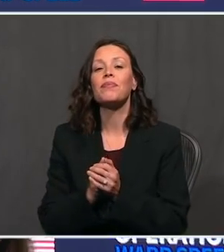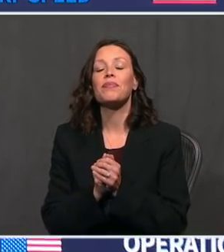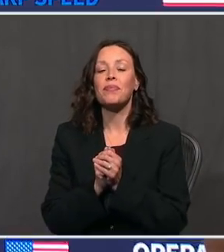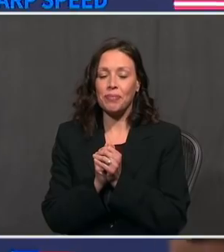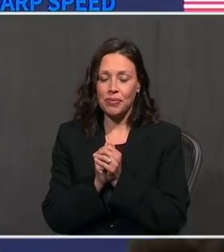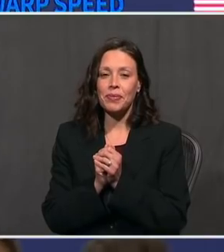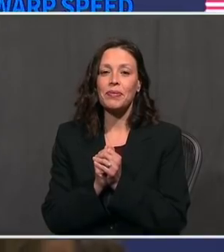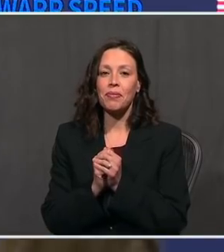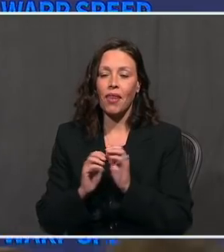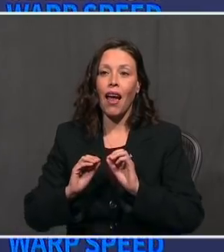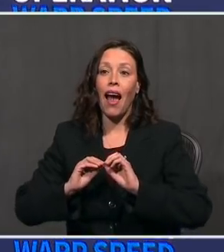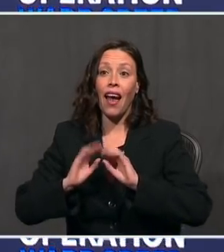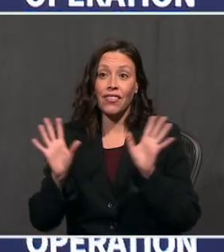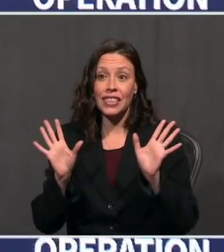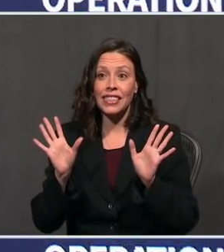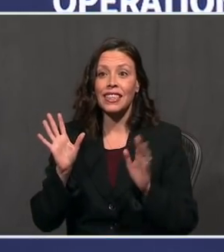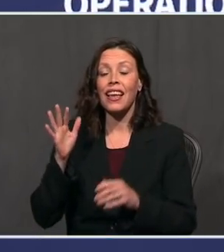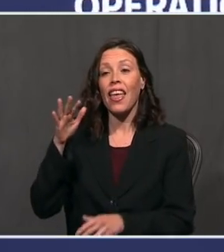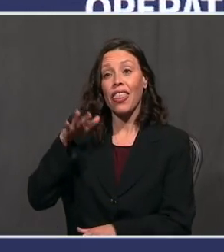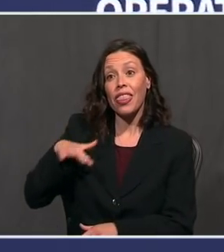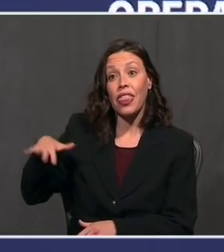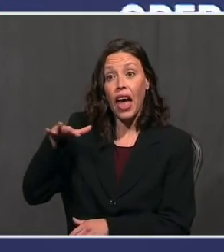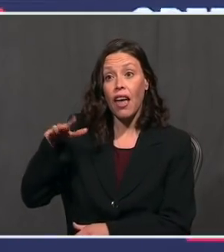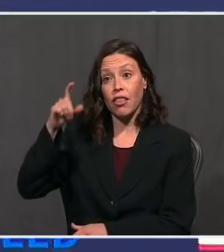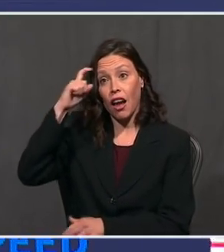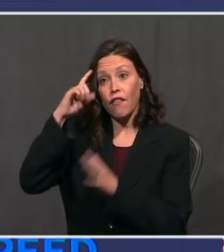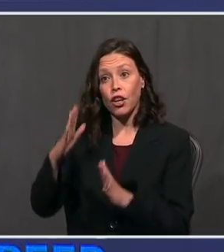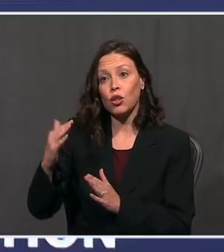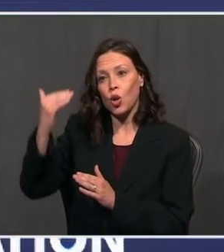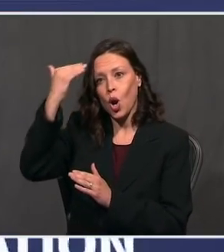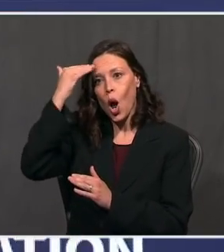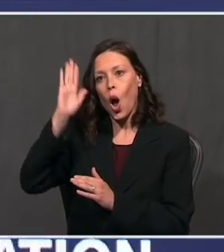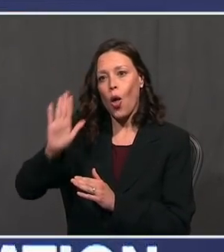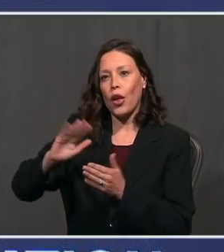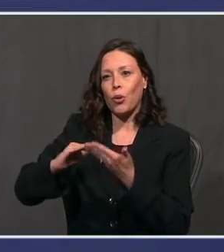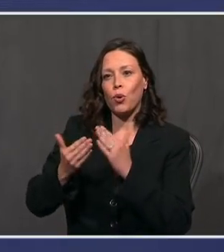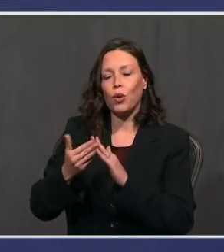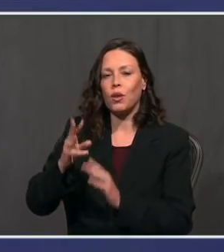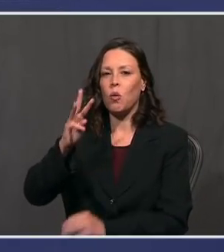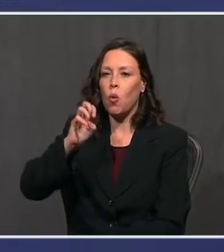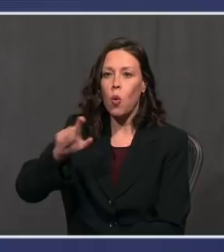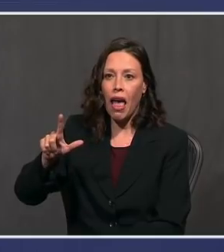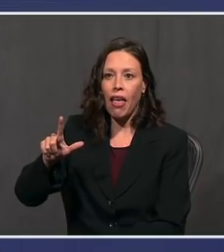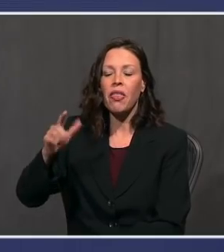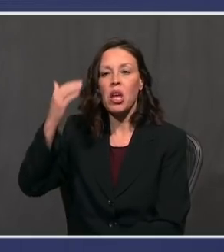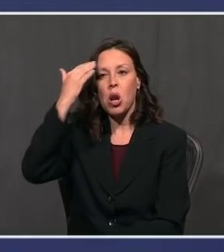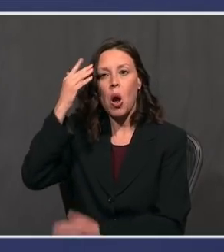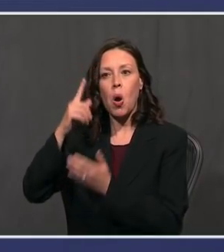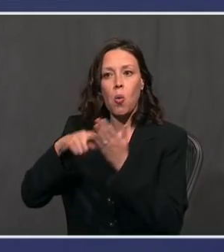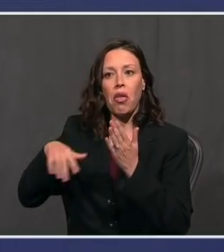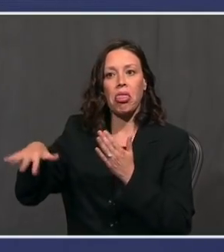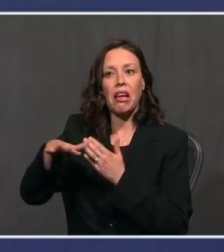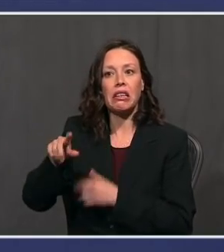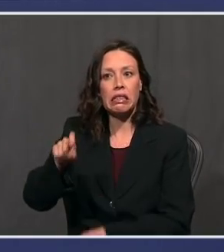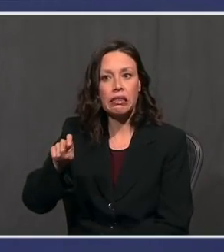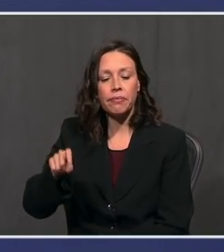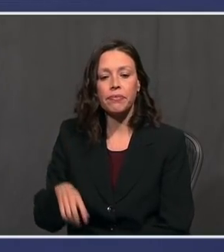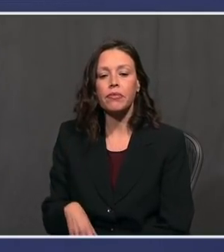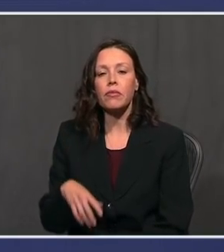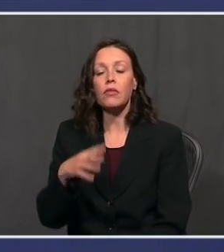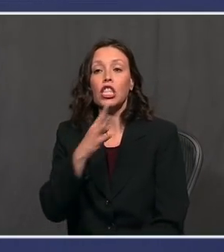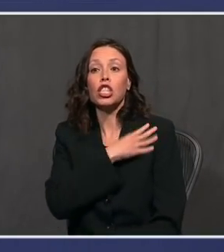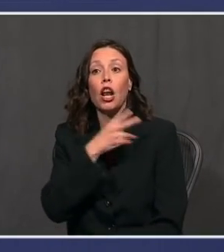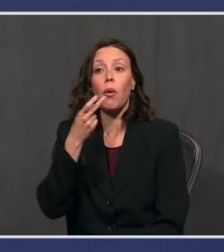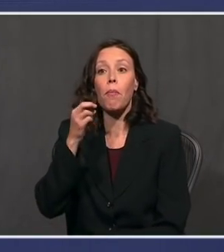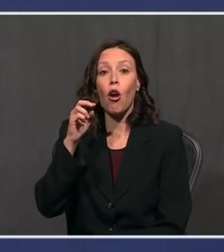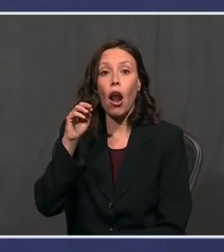better what their communities will need than the folks who are closest to it. And General Pernin and I often share a phrase,